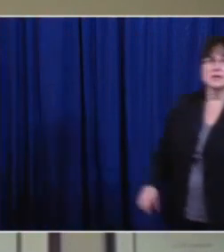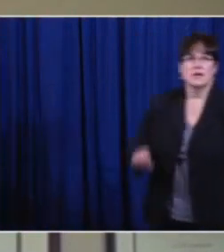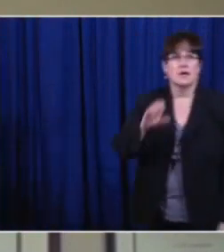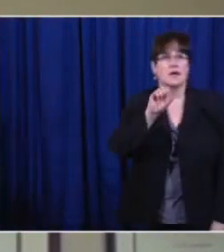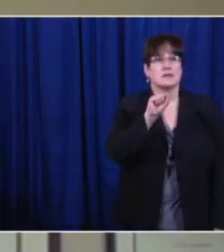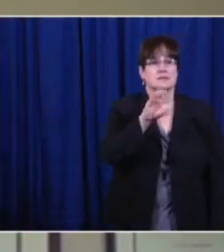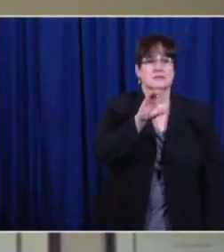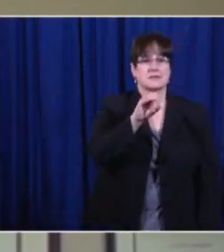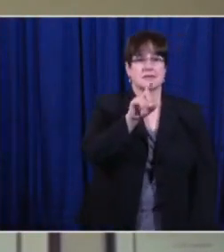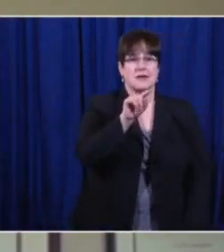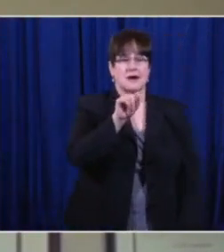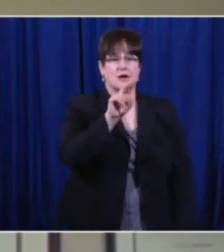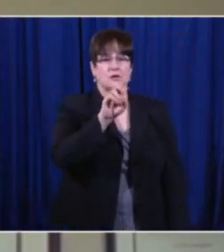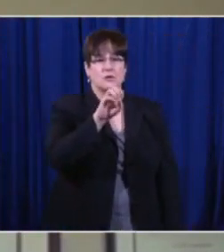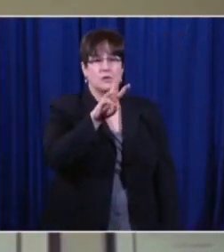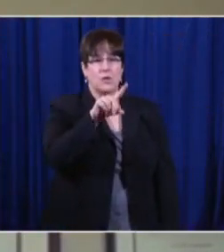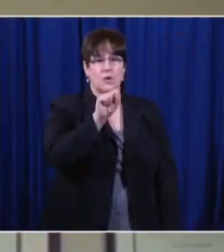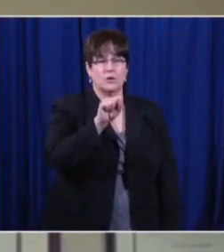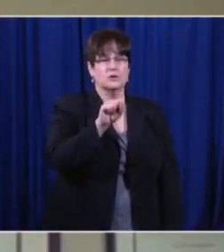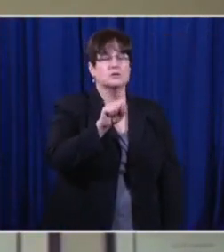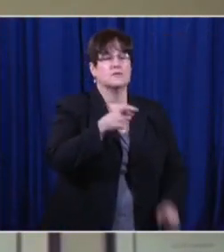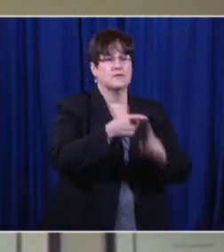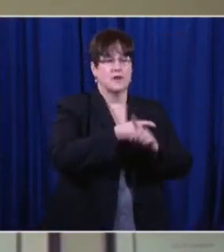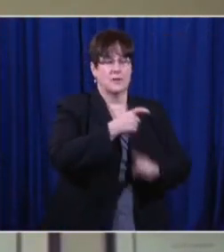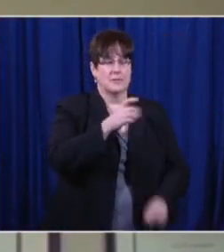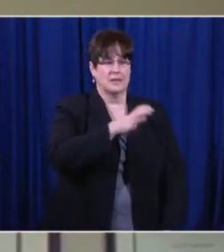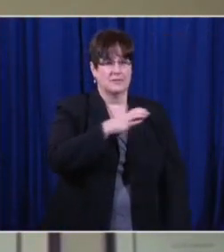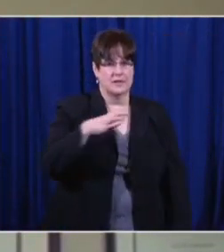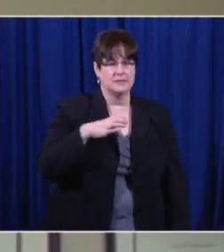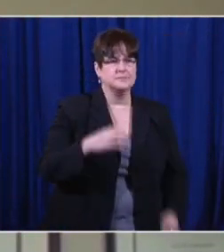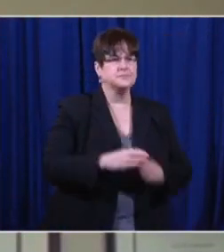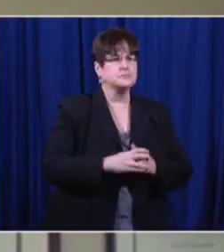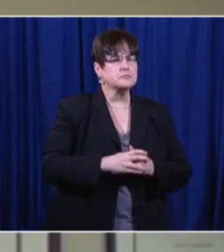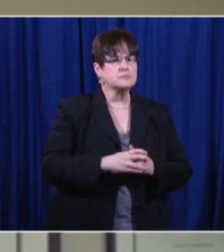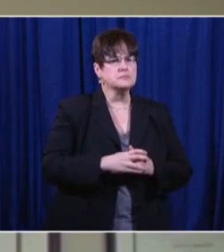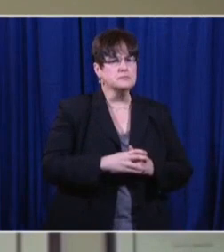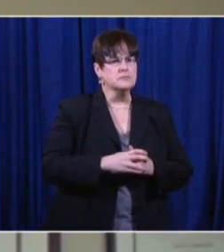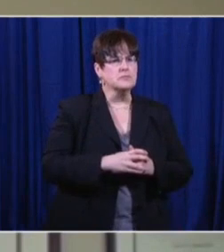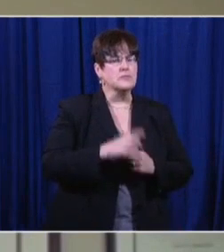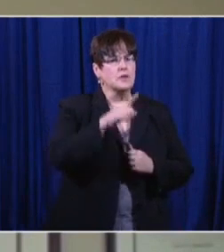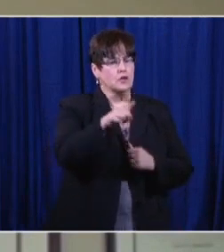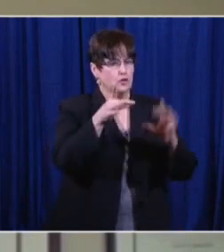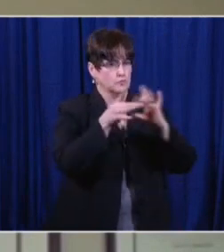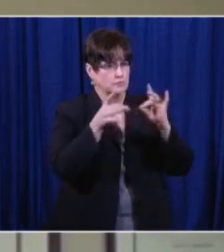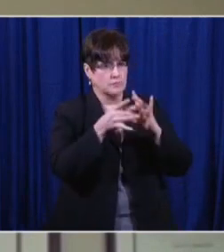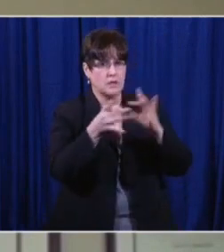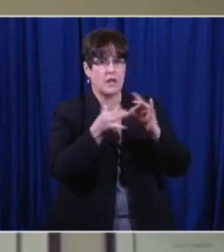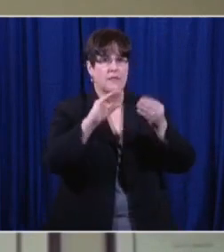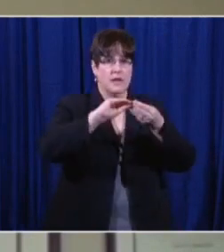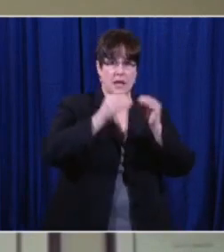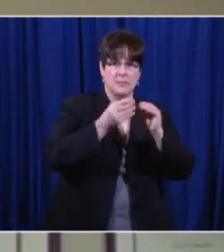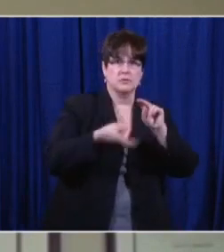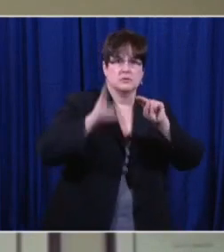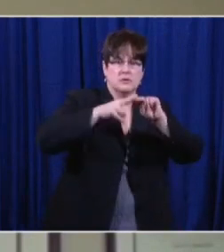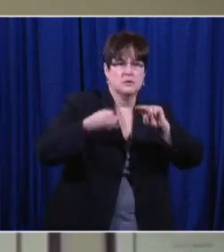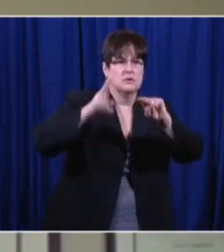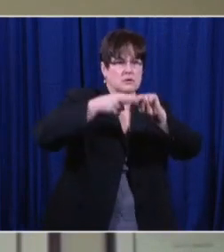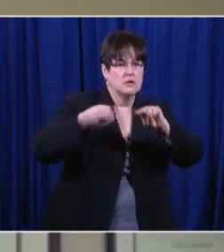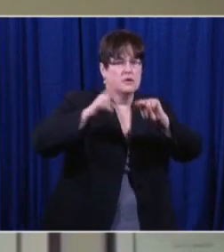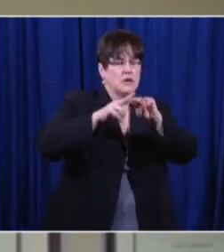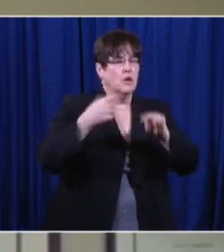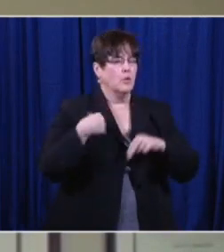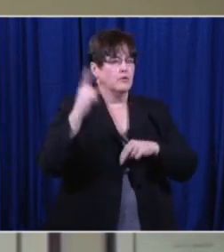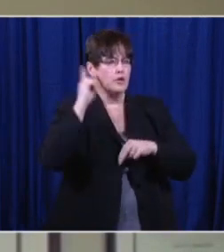risen dramatically over the last few days, we've been getting a lot of questions about enforcement of things like mass gathering orders and mask